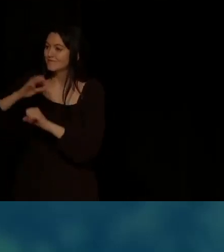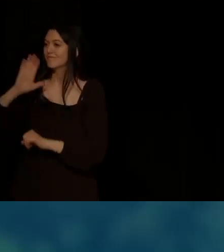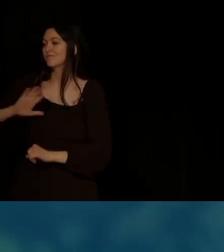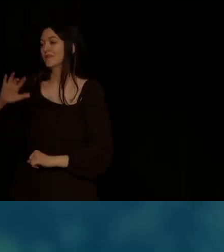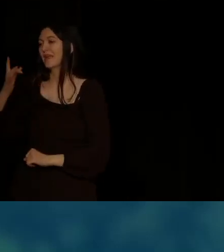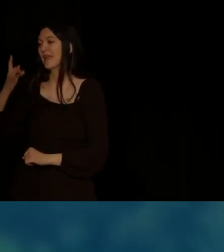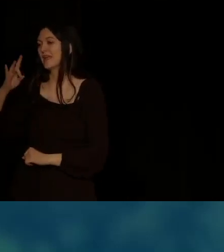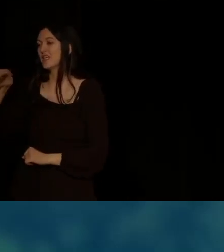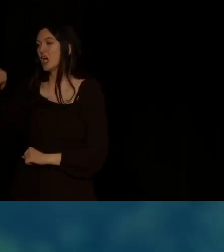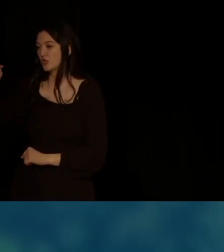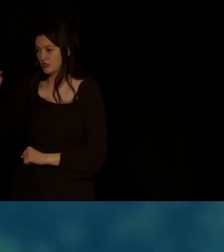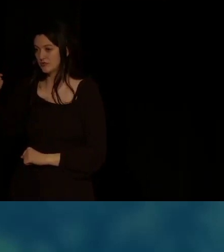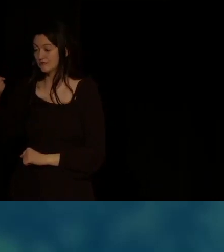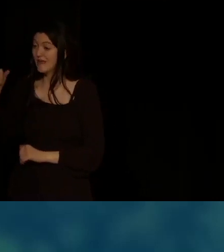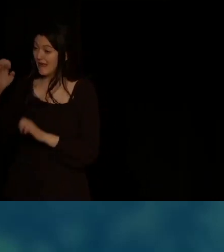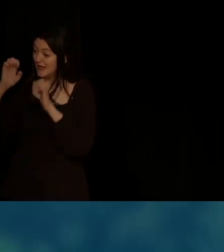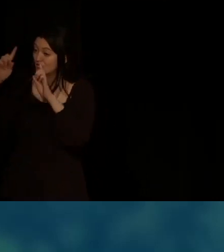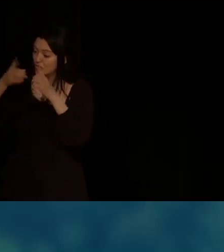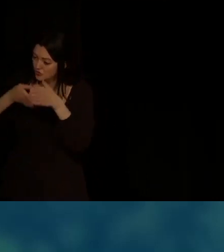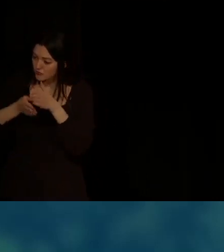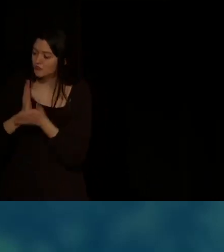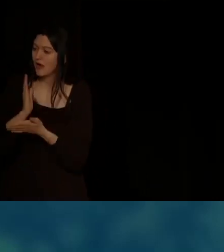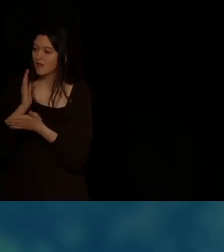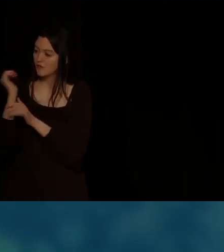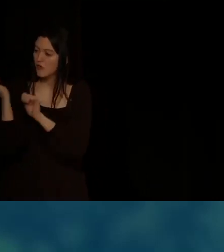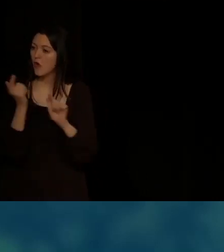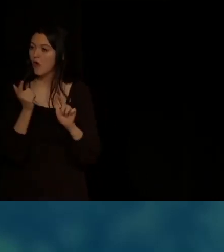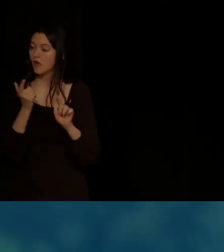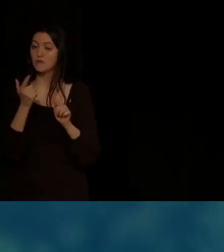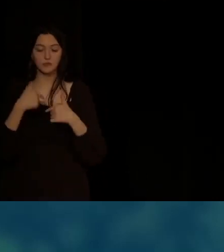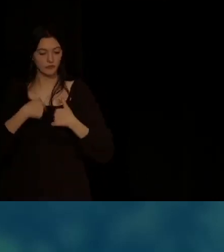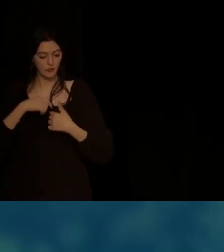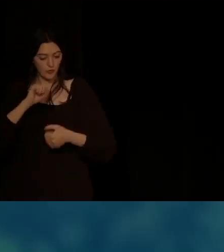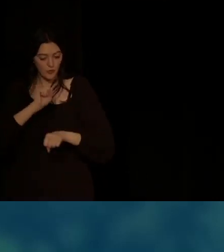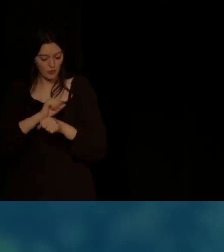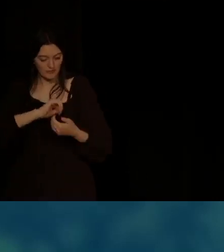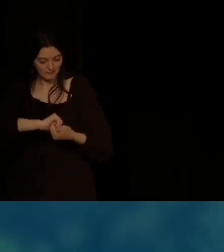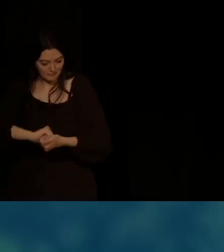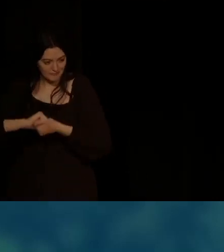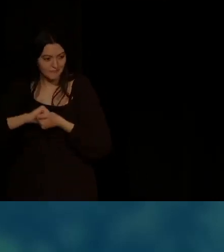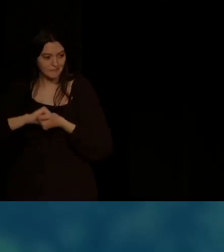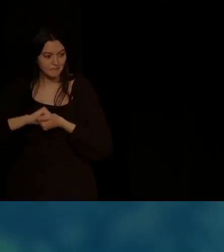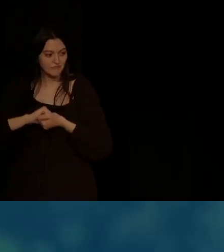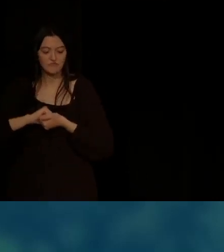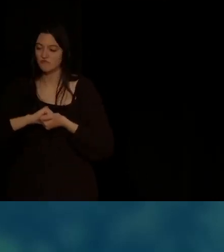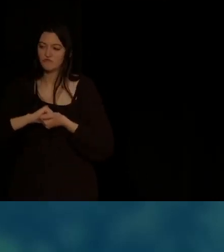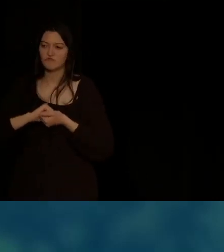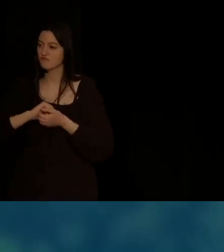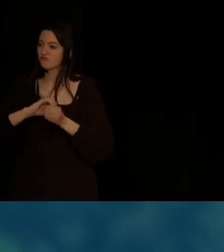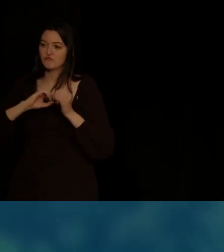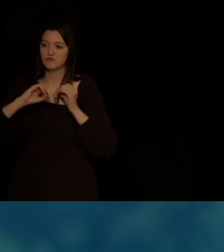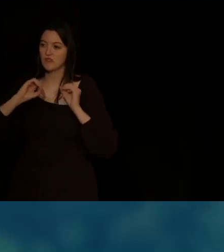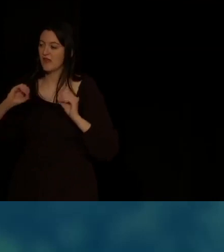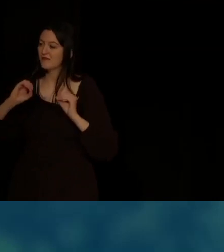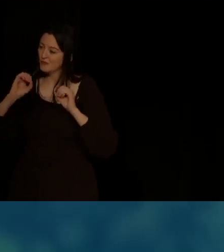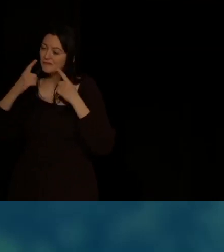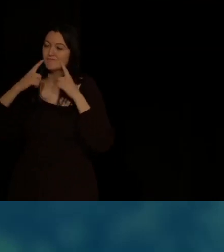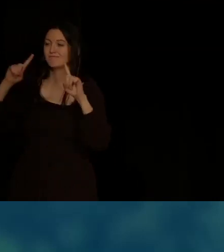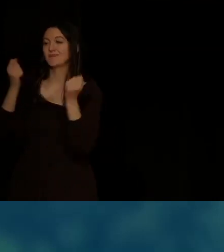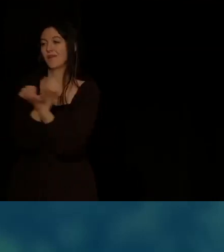1800s, that education is a right for all, and that when we work together, there is nothing that we can't accomplish.